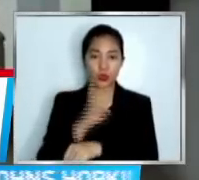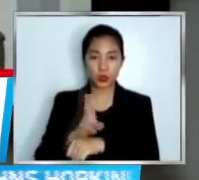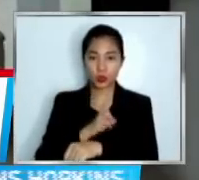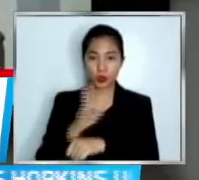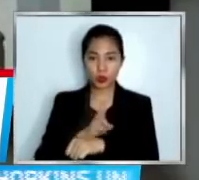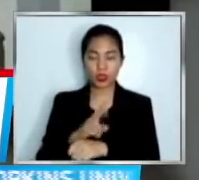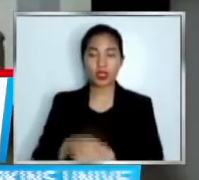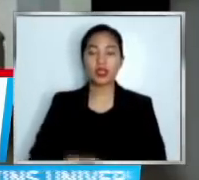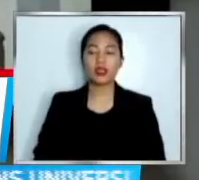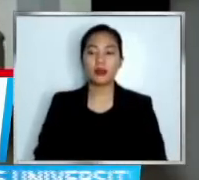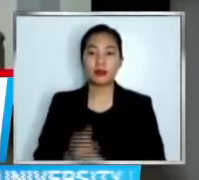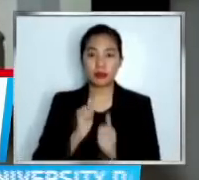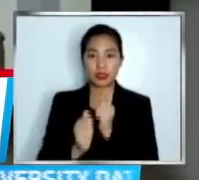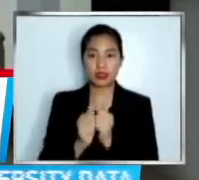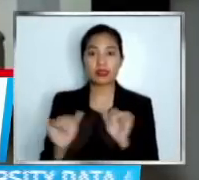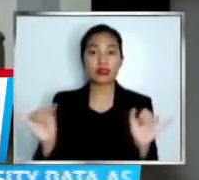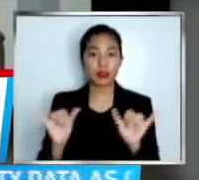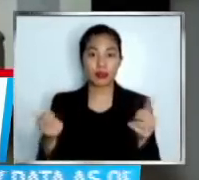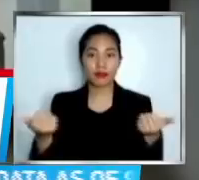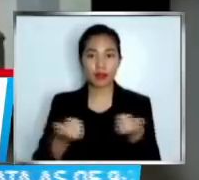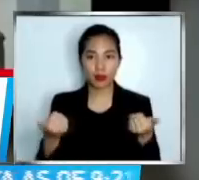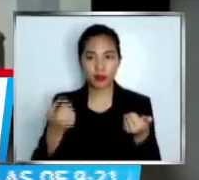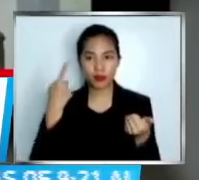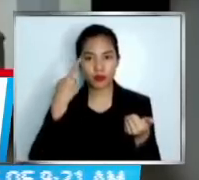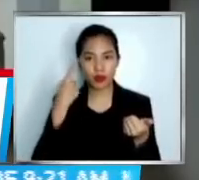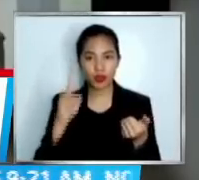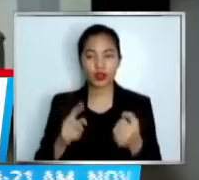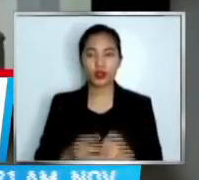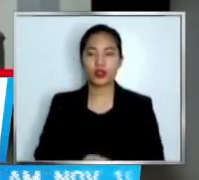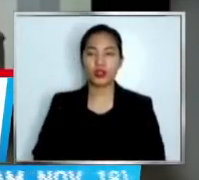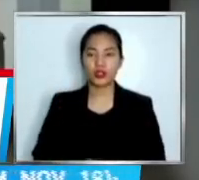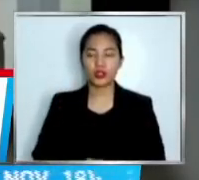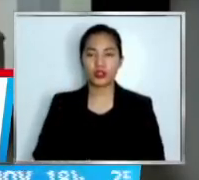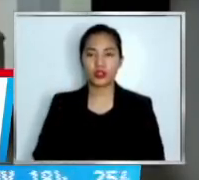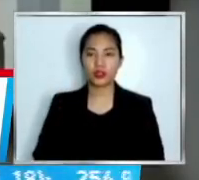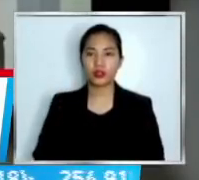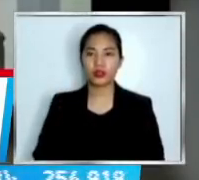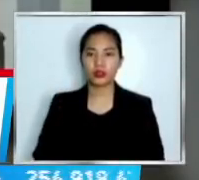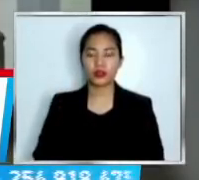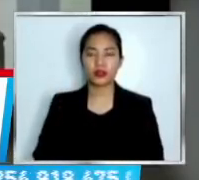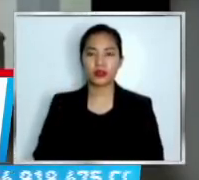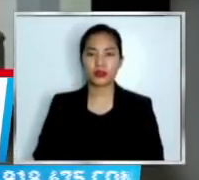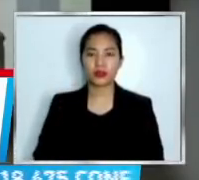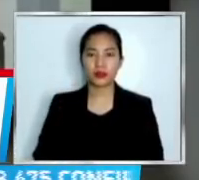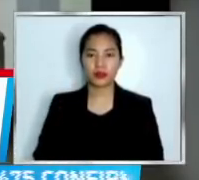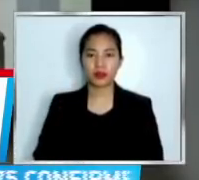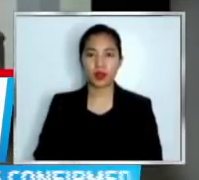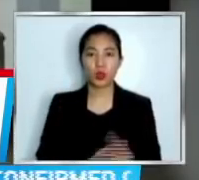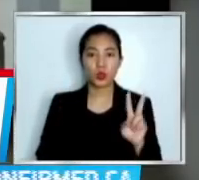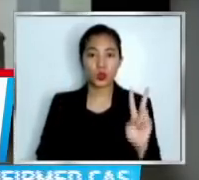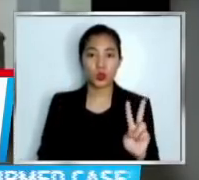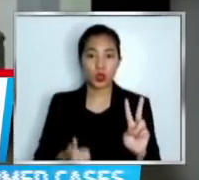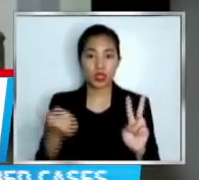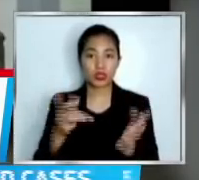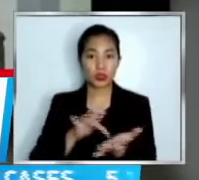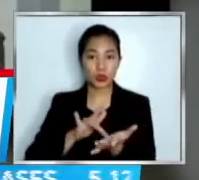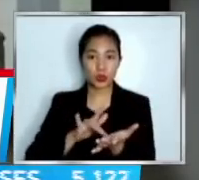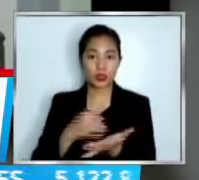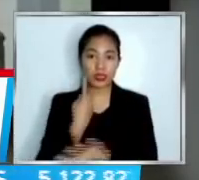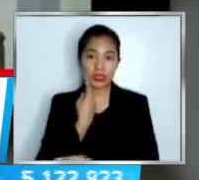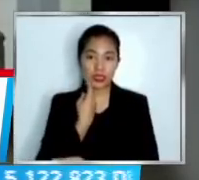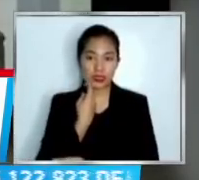be available when I mentioned the two other drugs earlier. This is for the